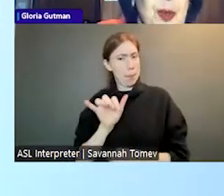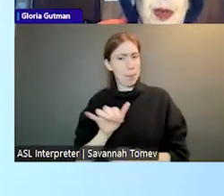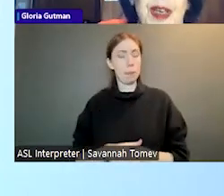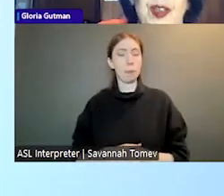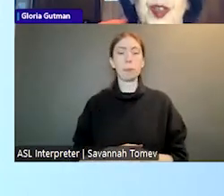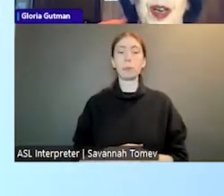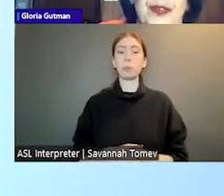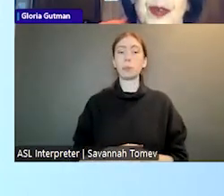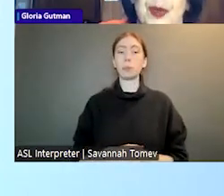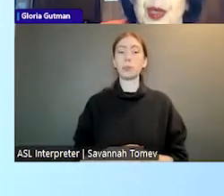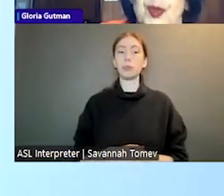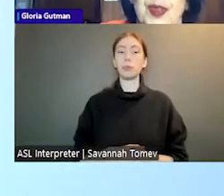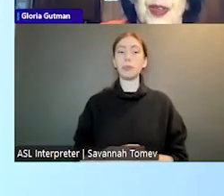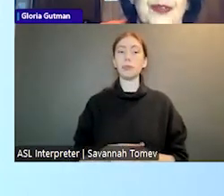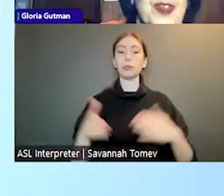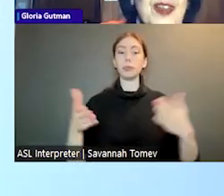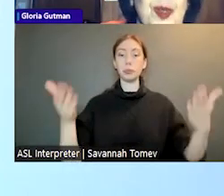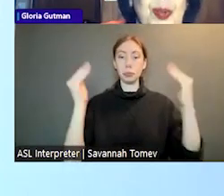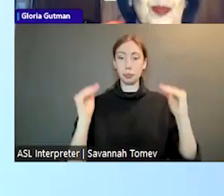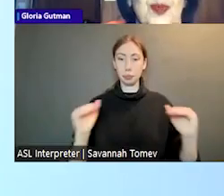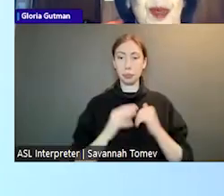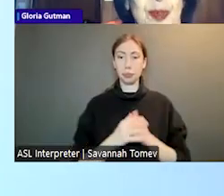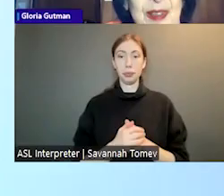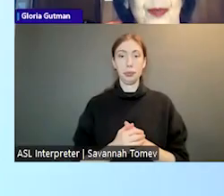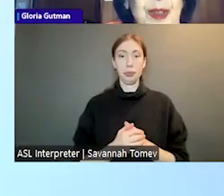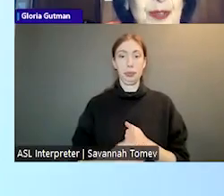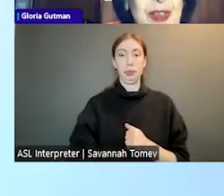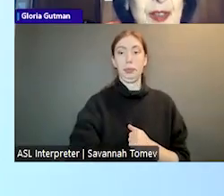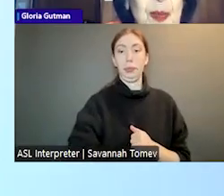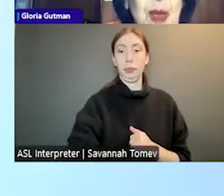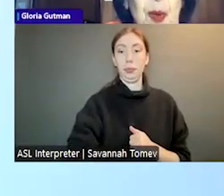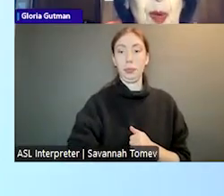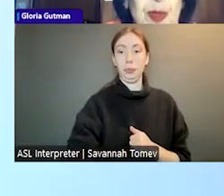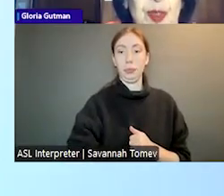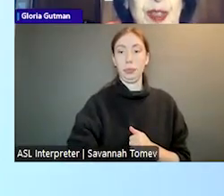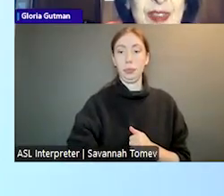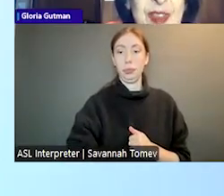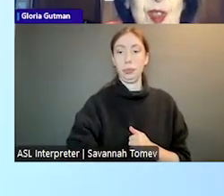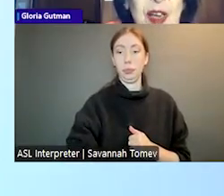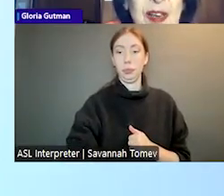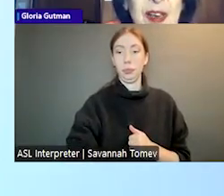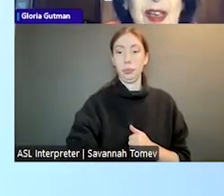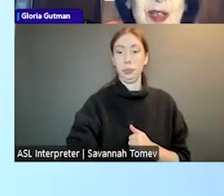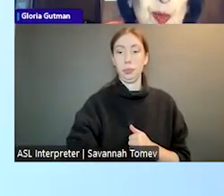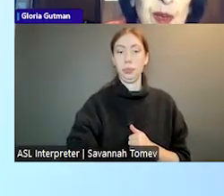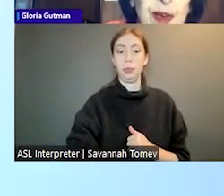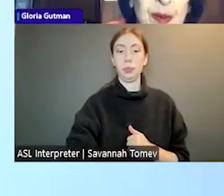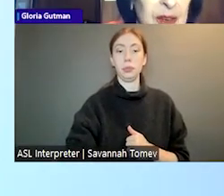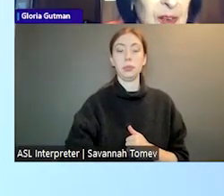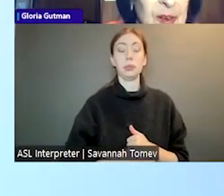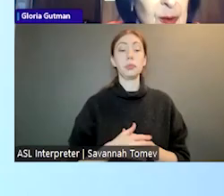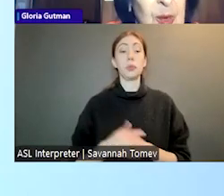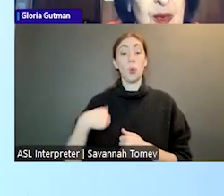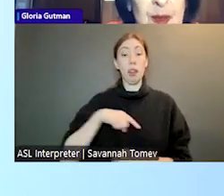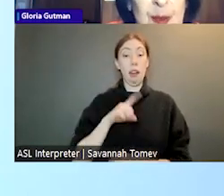In the case of the question of does the perpetrator live with the victim, what we see in this slide is where